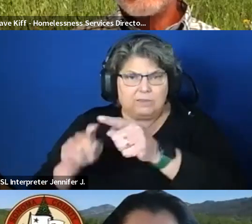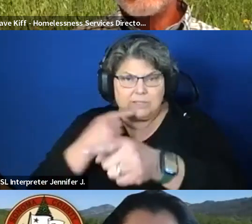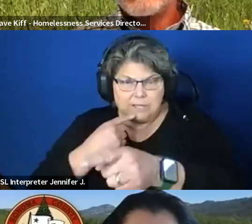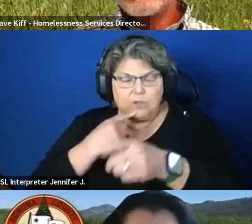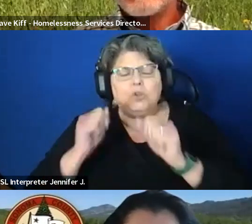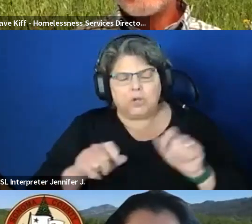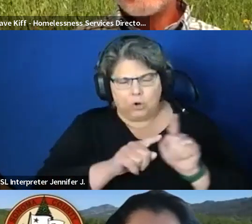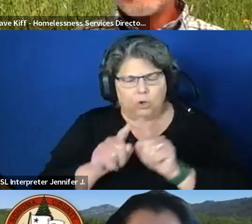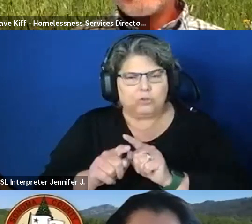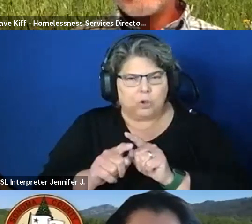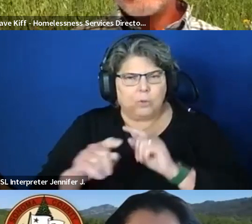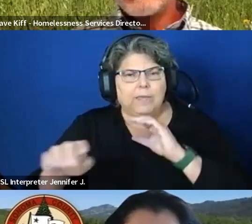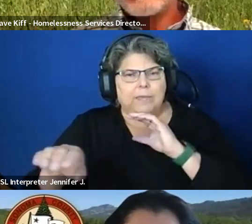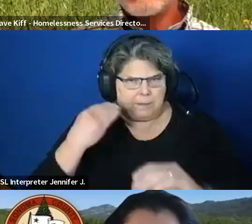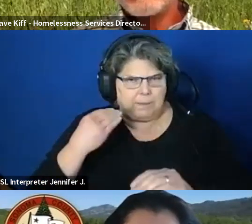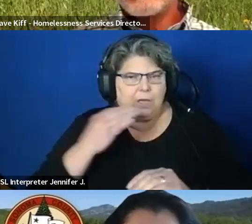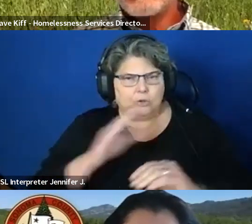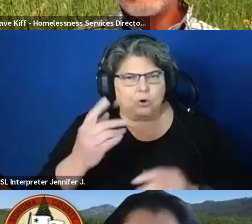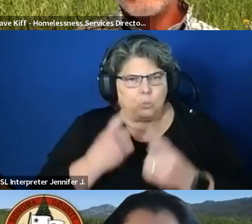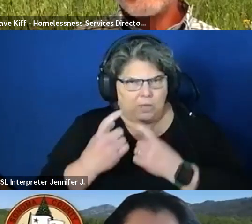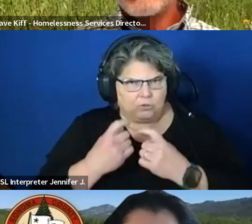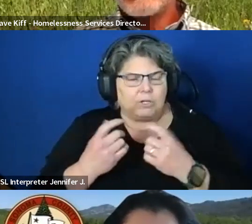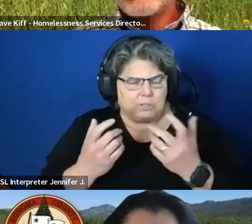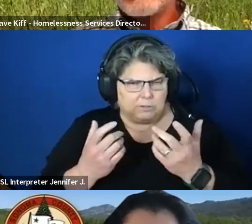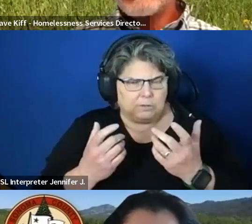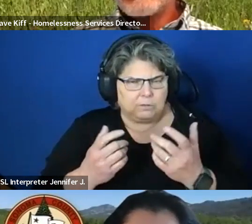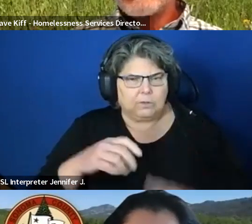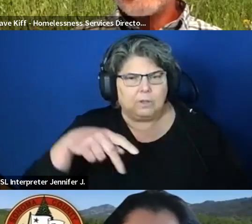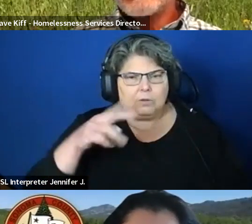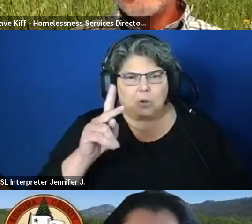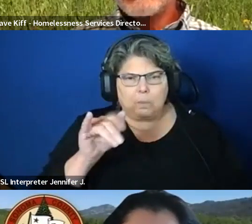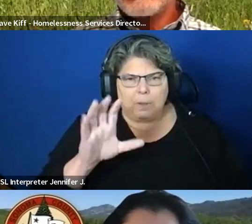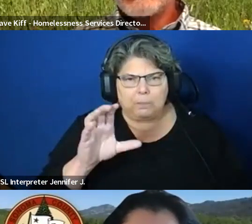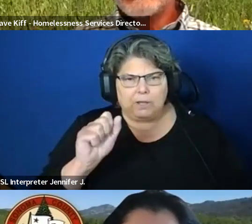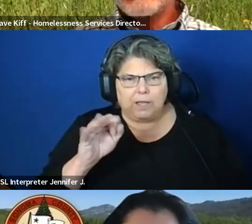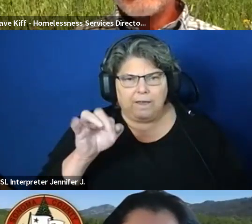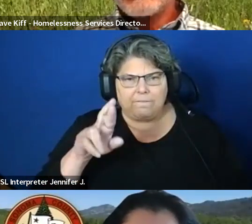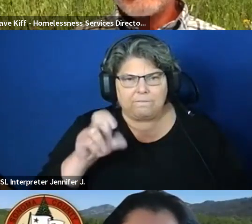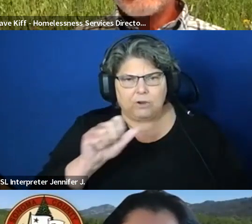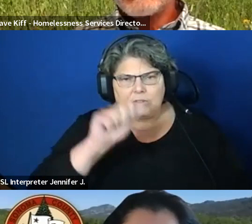also welcome to send in your questions via email to